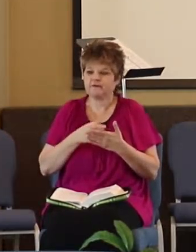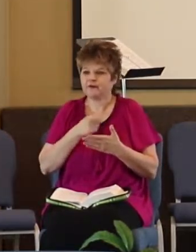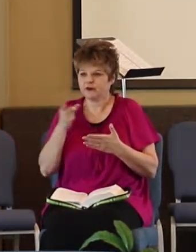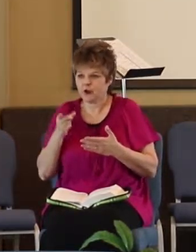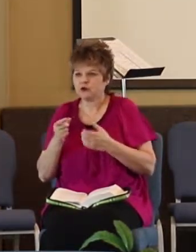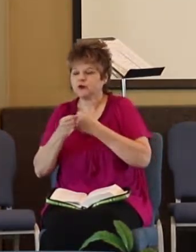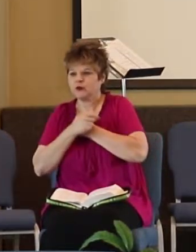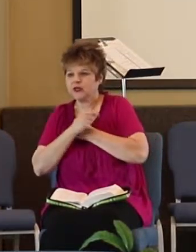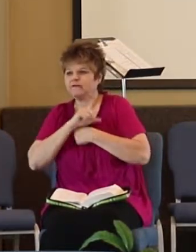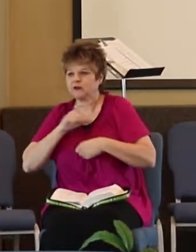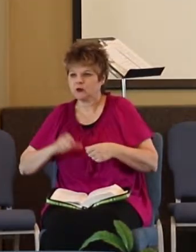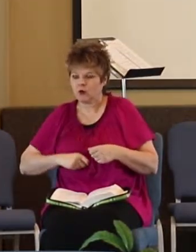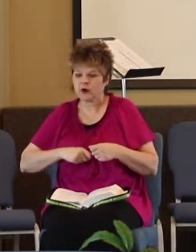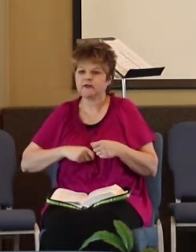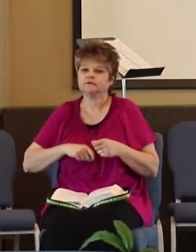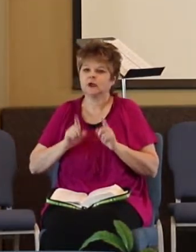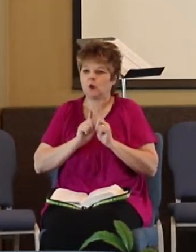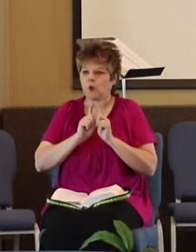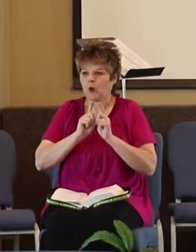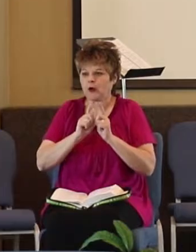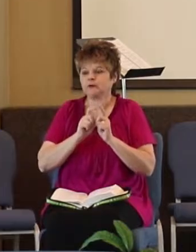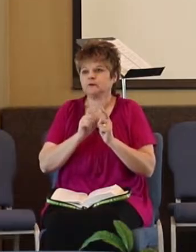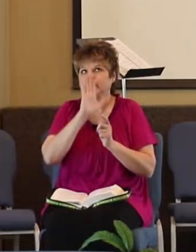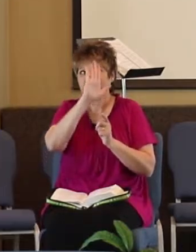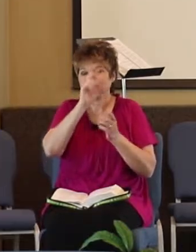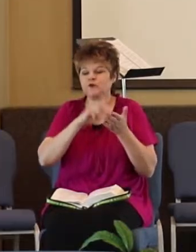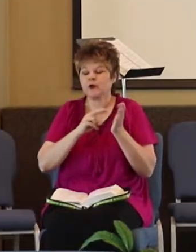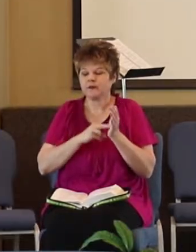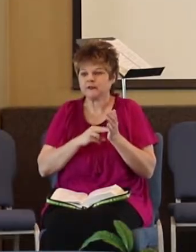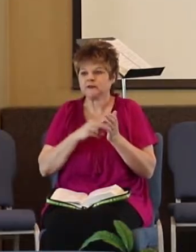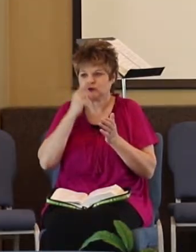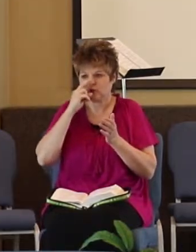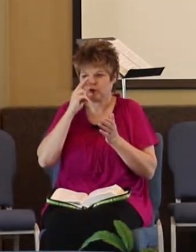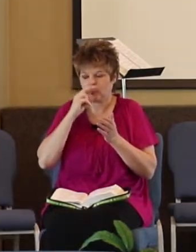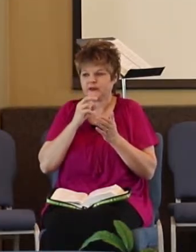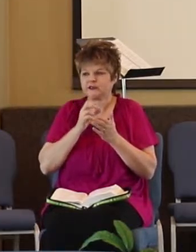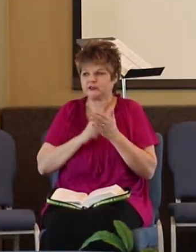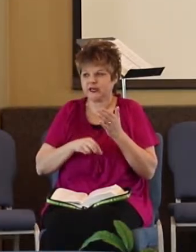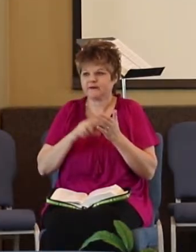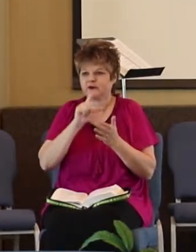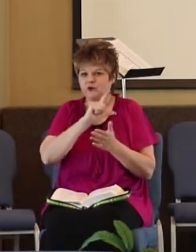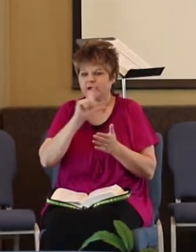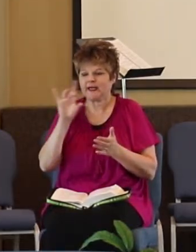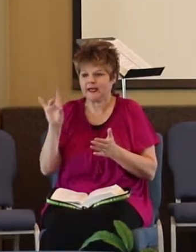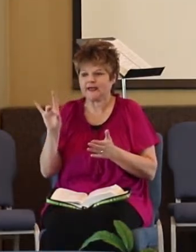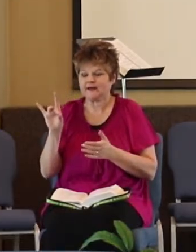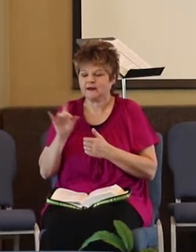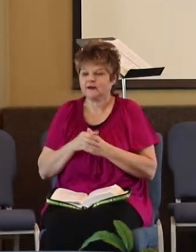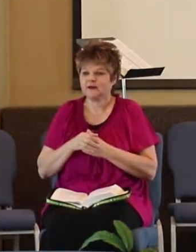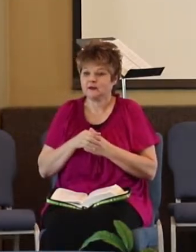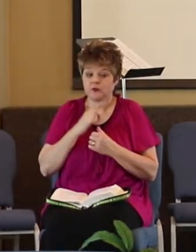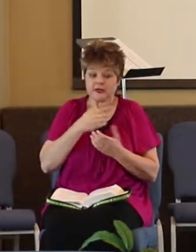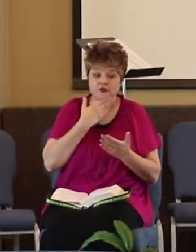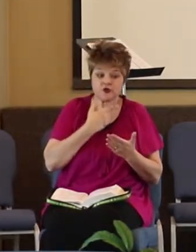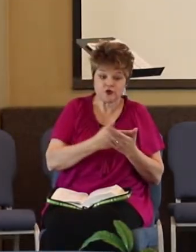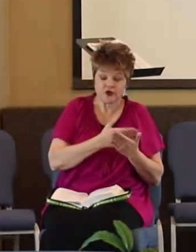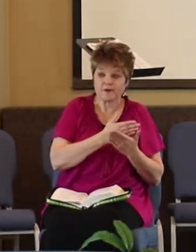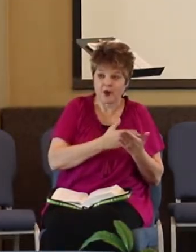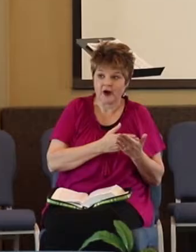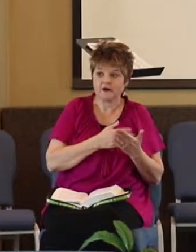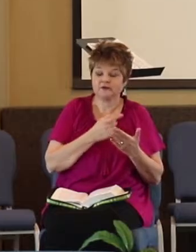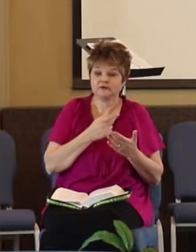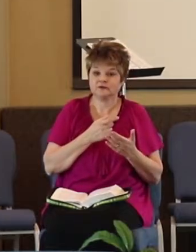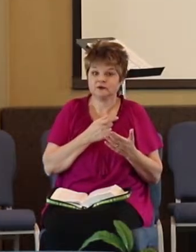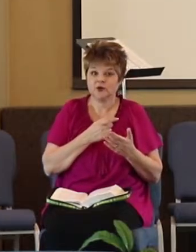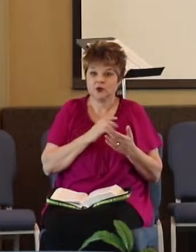according to his purpose. Right? We know that. Romans 8:28. So this is the good part. When we're who we say we